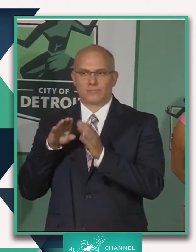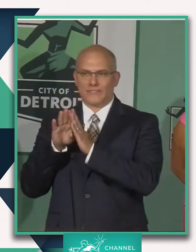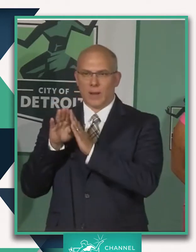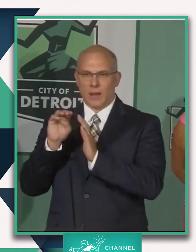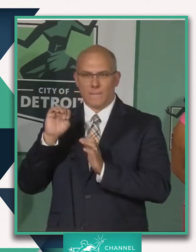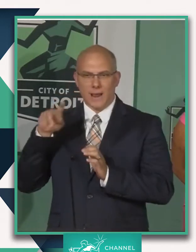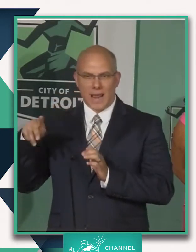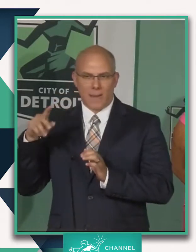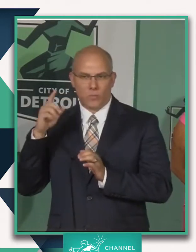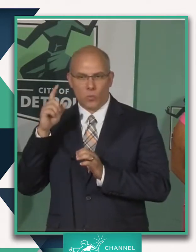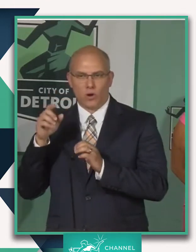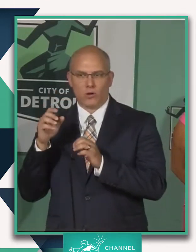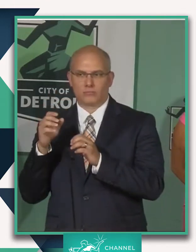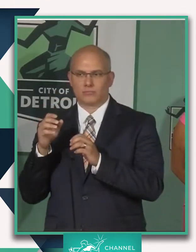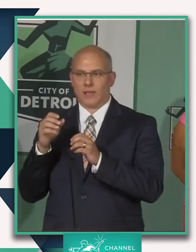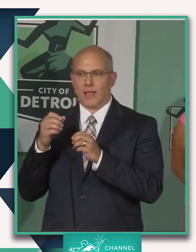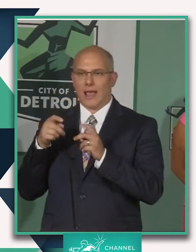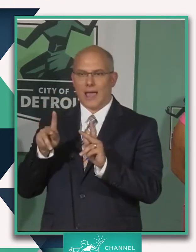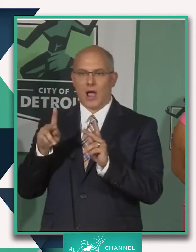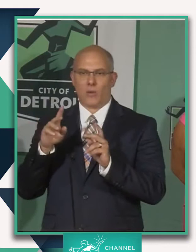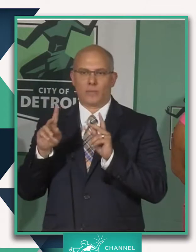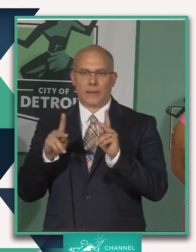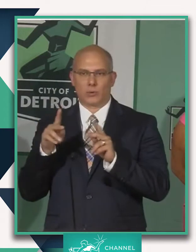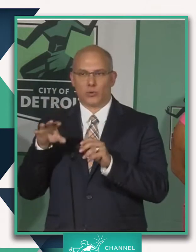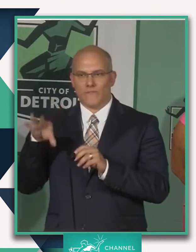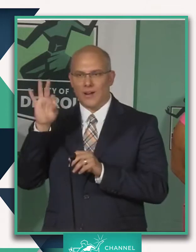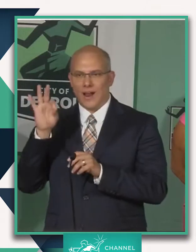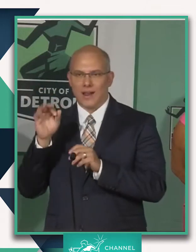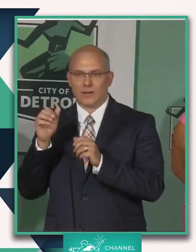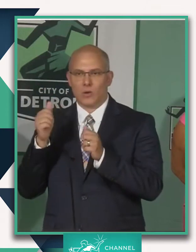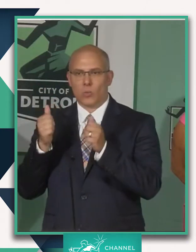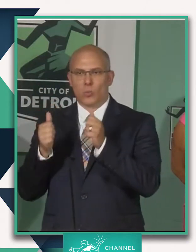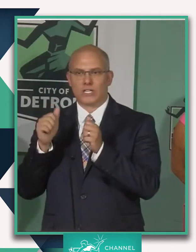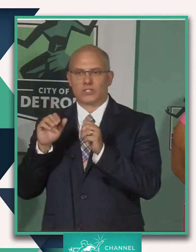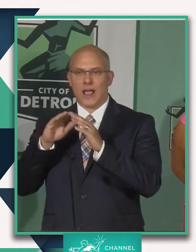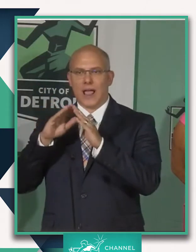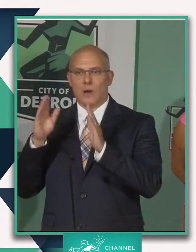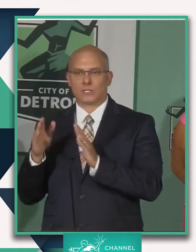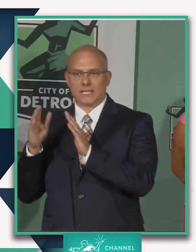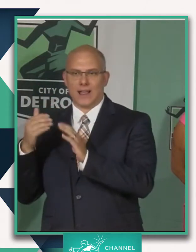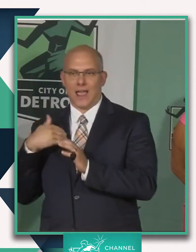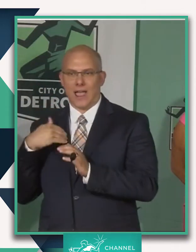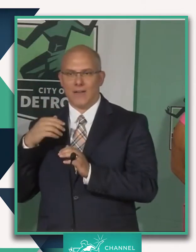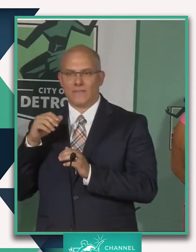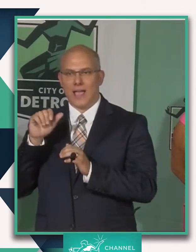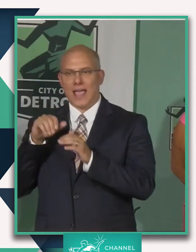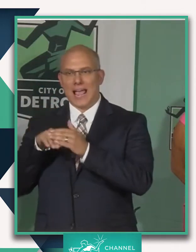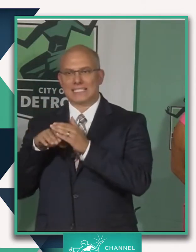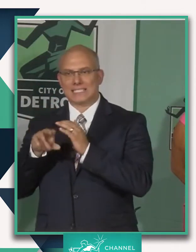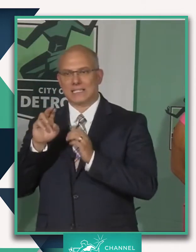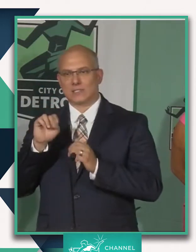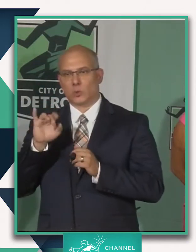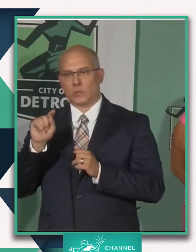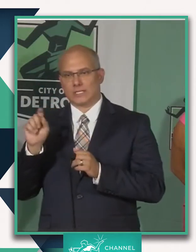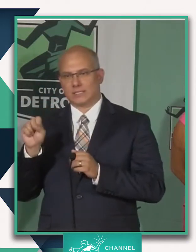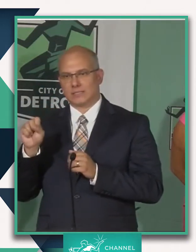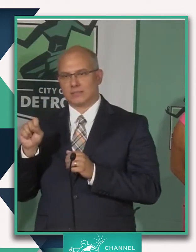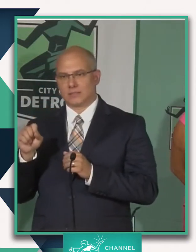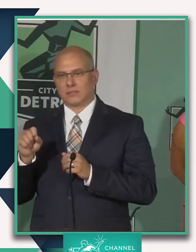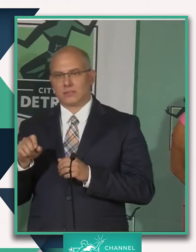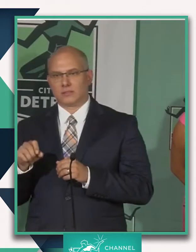So we know that we're developing a map where, which would allow individuals to find housing that